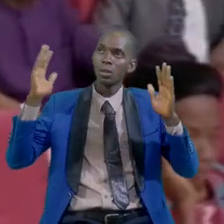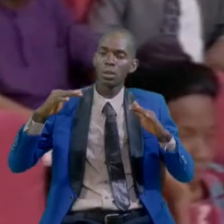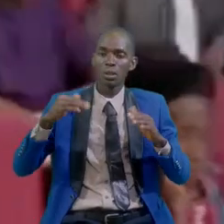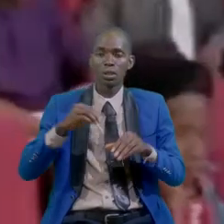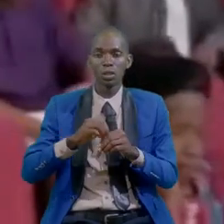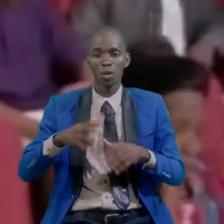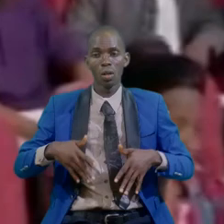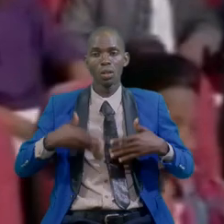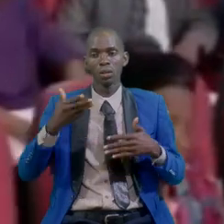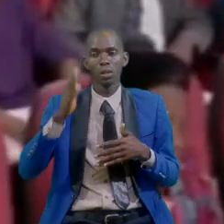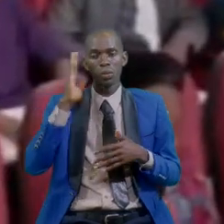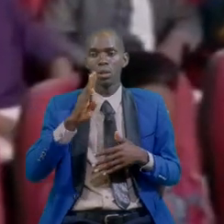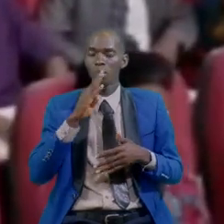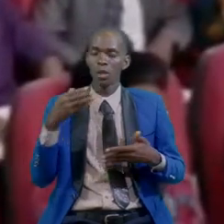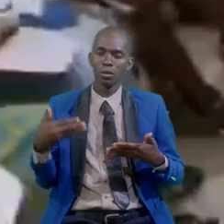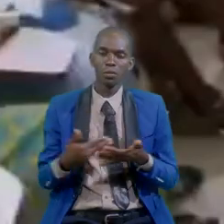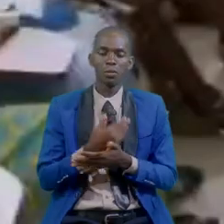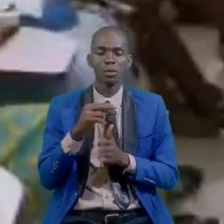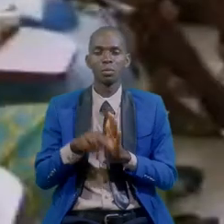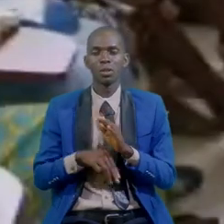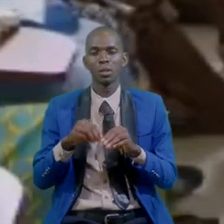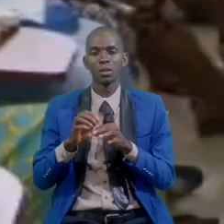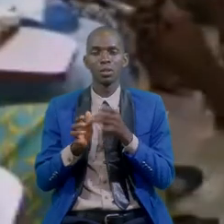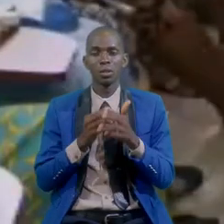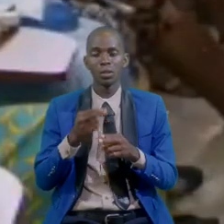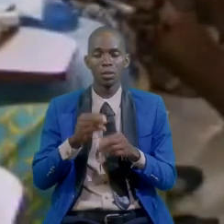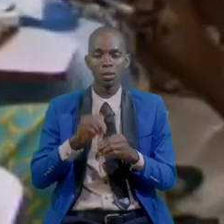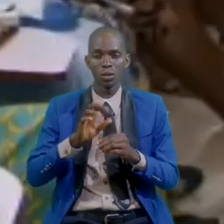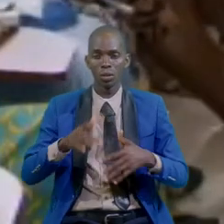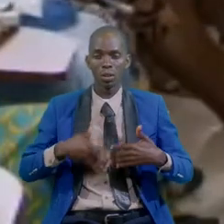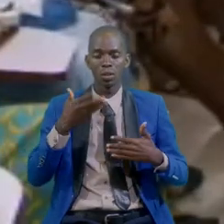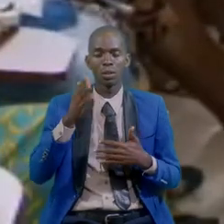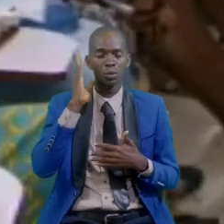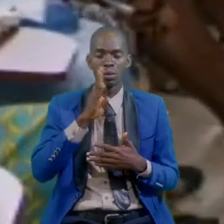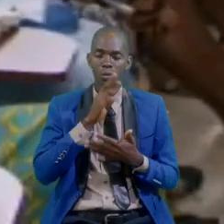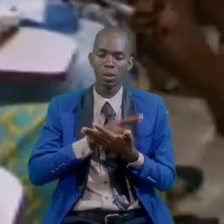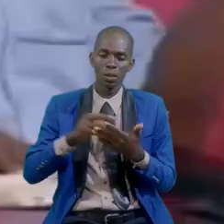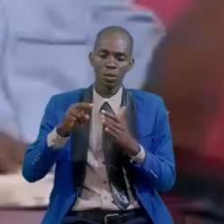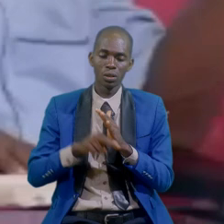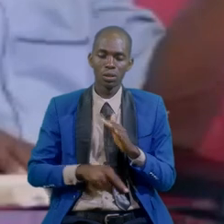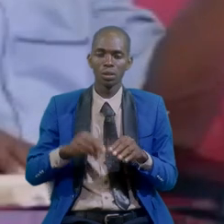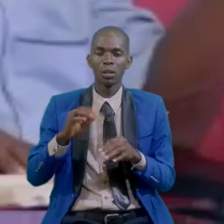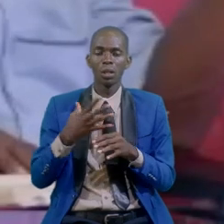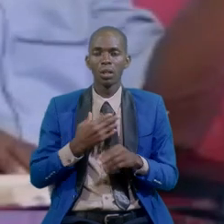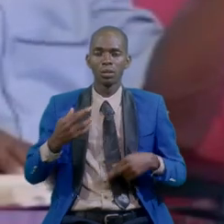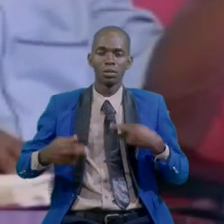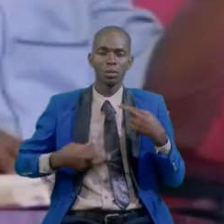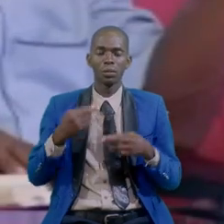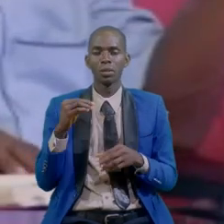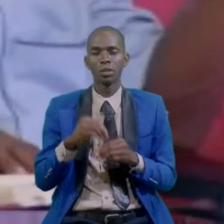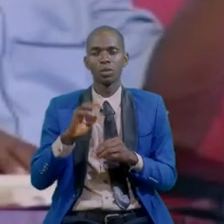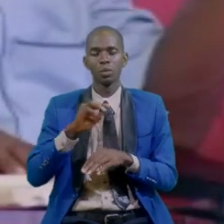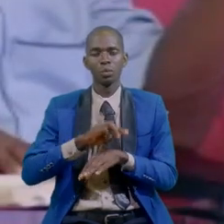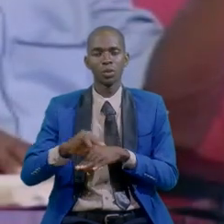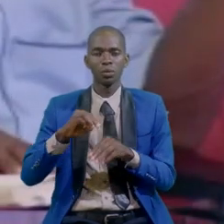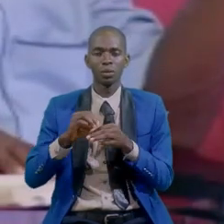your life, there will be righteousness. In your life and ministry, there will be revival. And so he said,